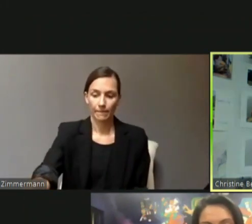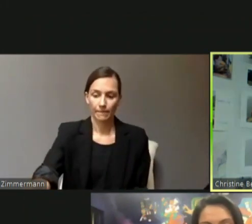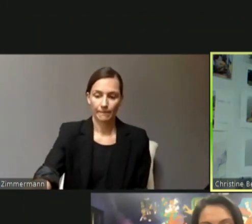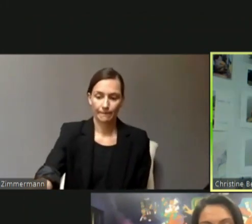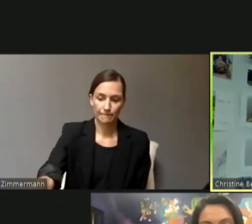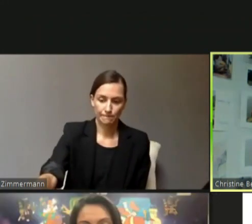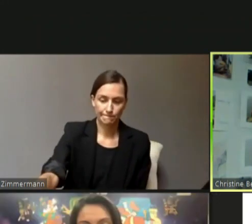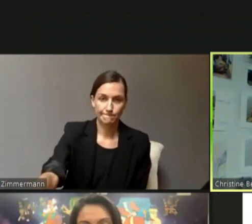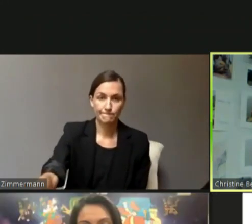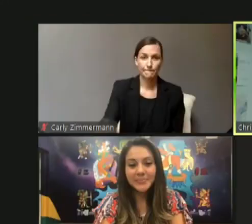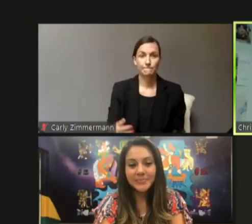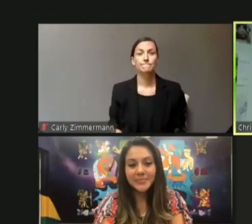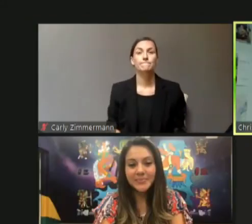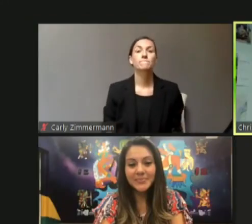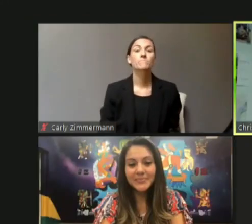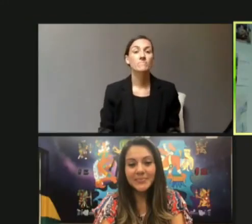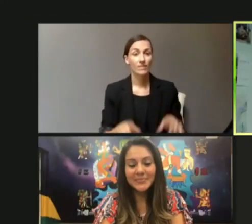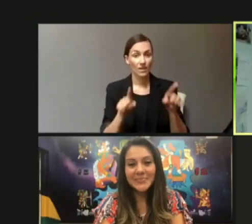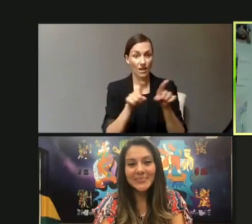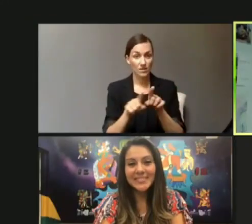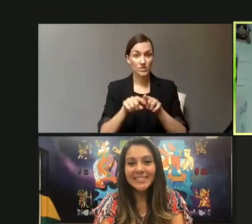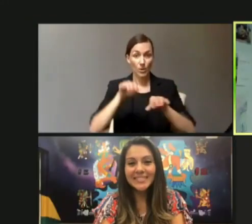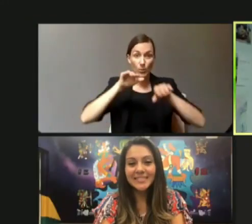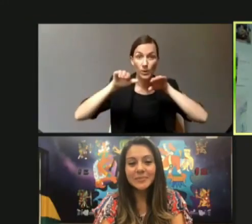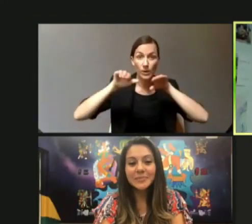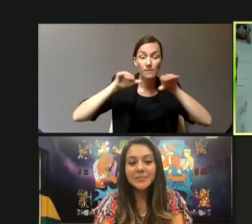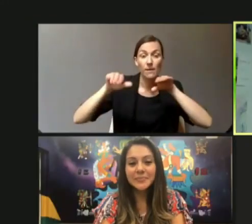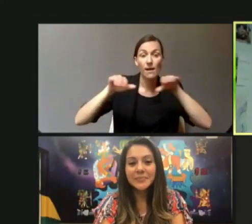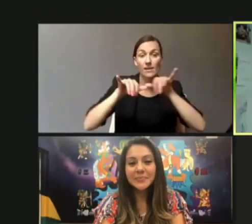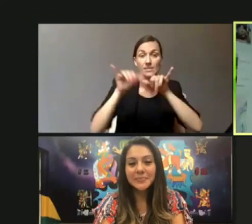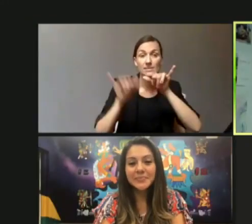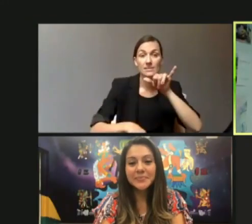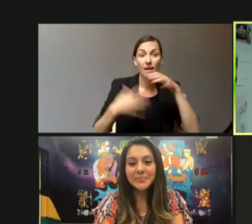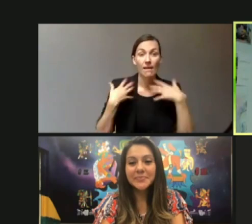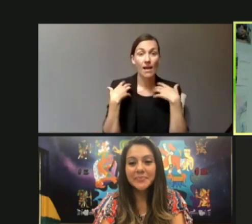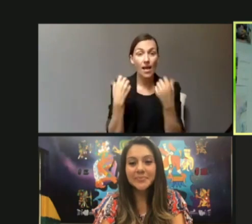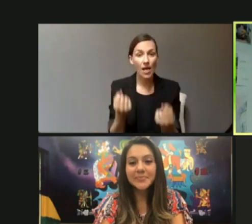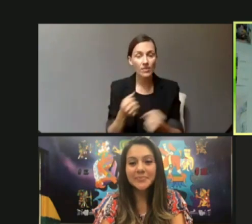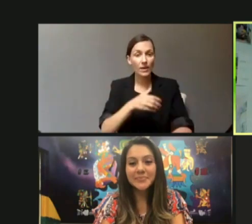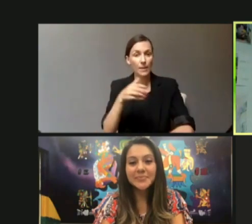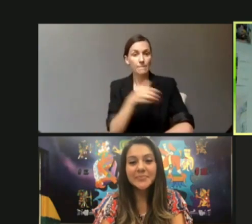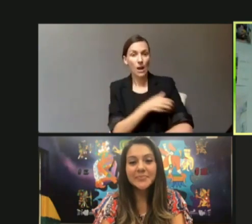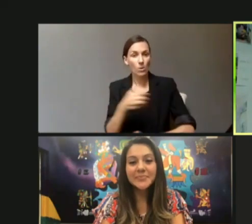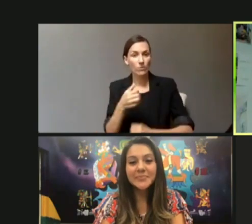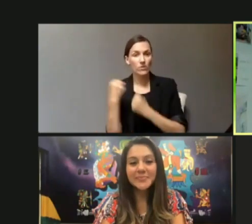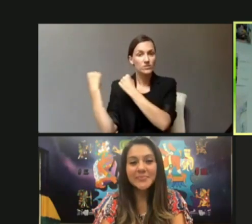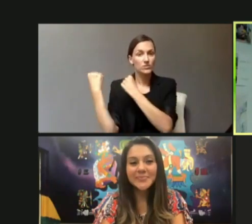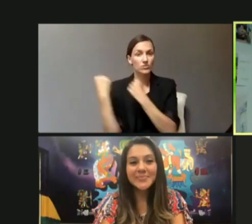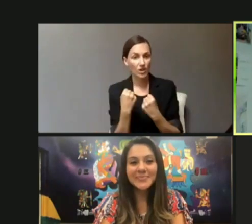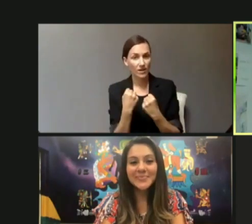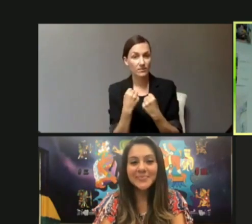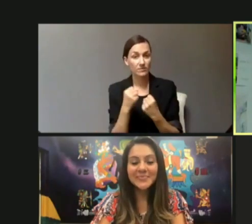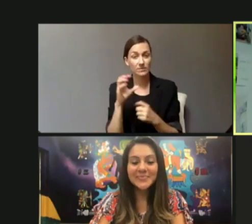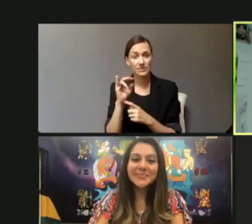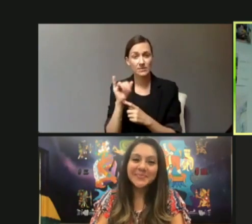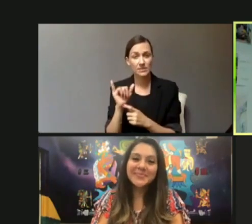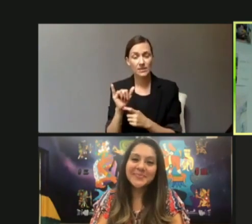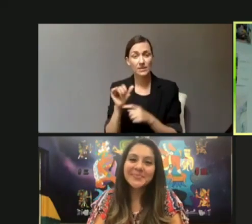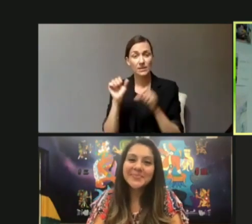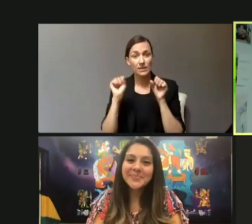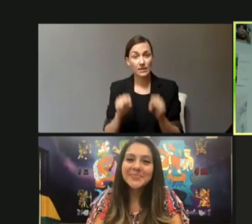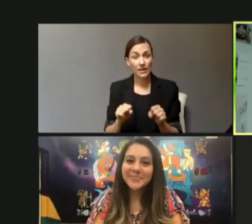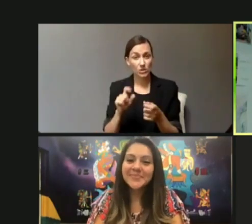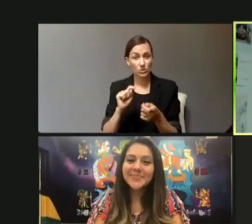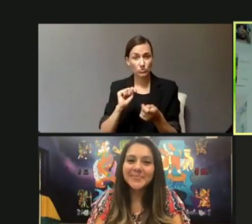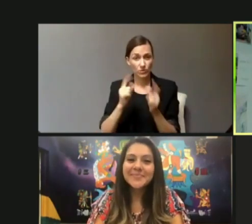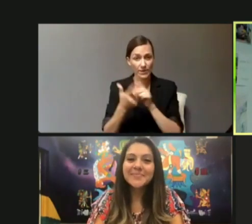And we want to remind everybody to stay healthy and stay powerful and stay strong. Cindy, can you please translate that